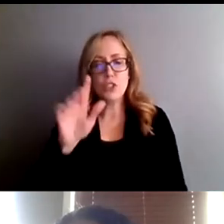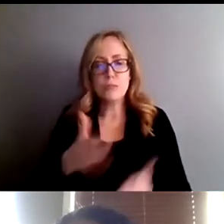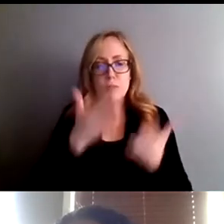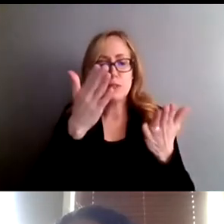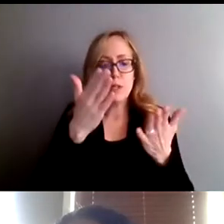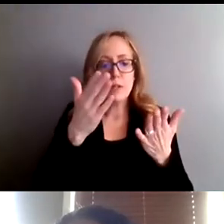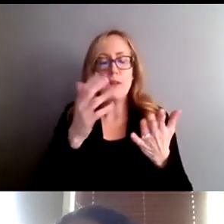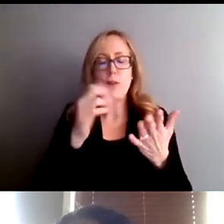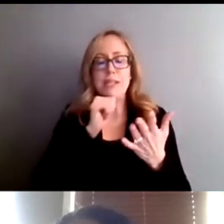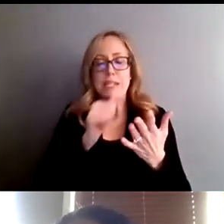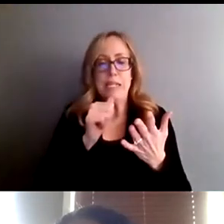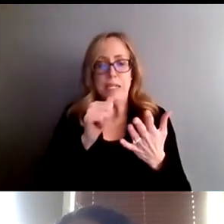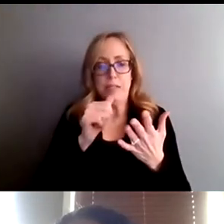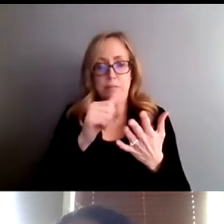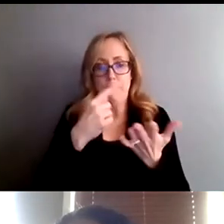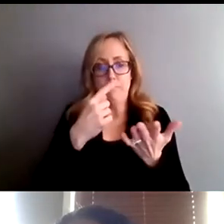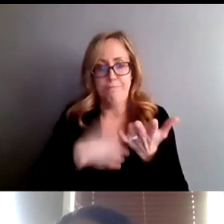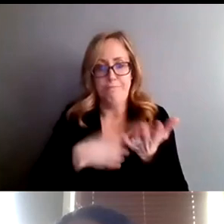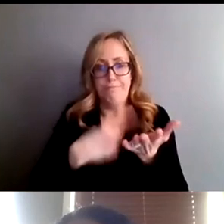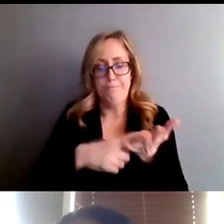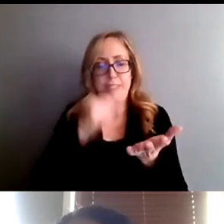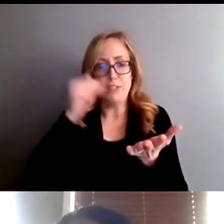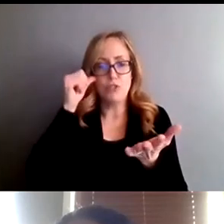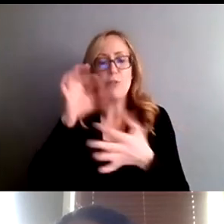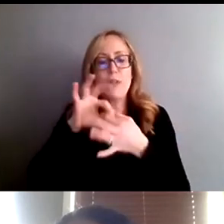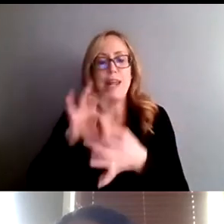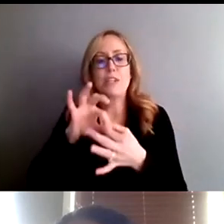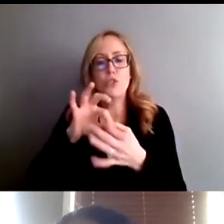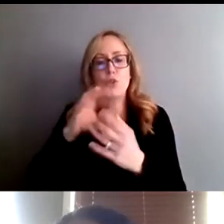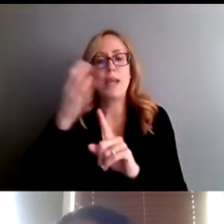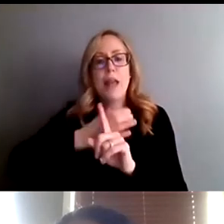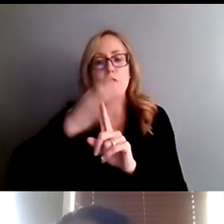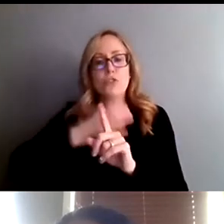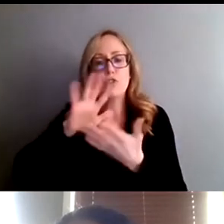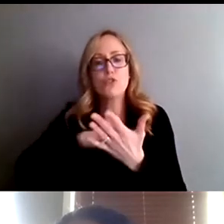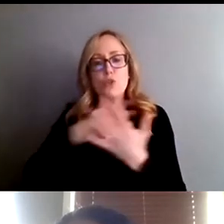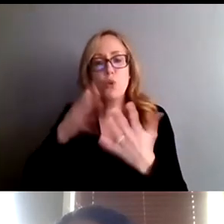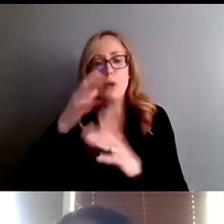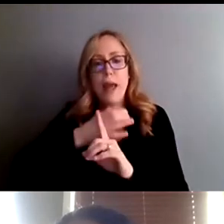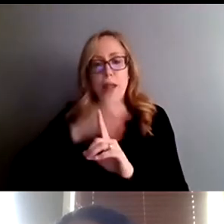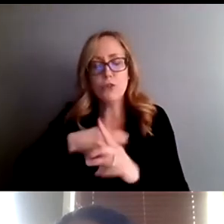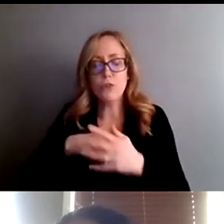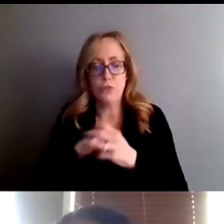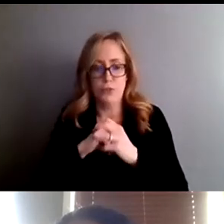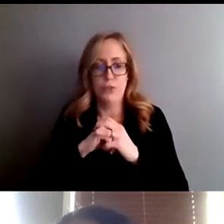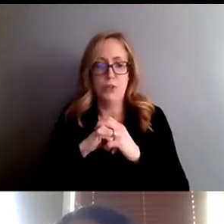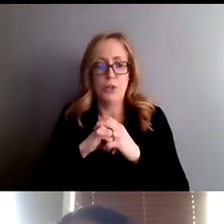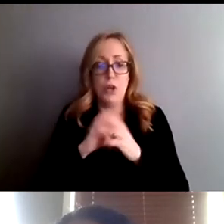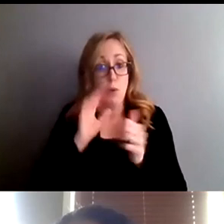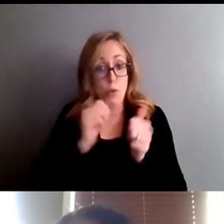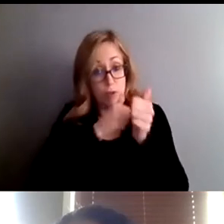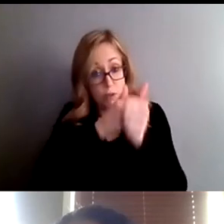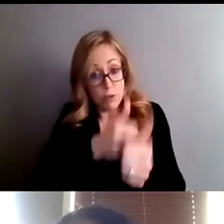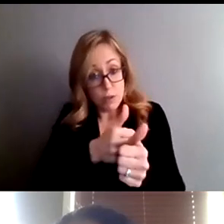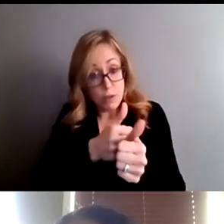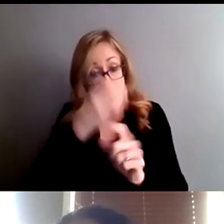school calendar. I noticed that a few questions popped up in yesterday's session wondering if we would be adhering to the calendar as it's